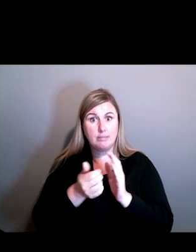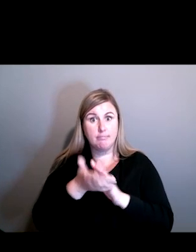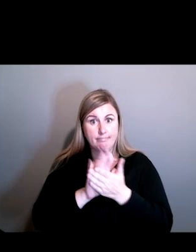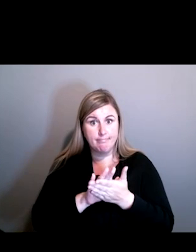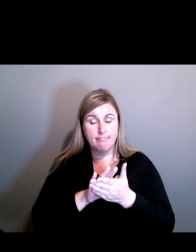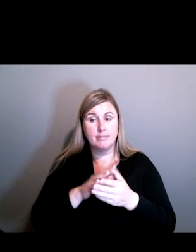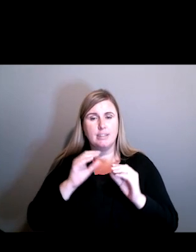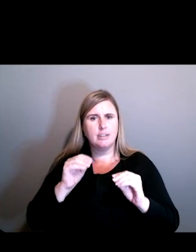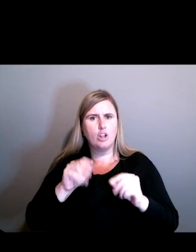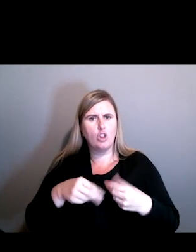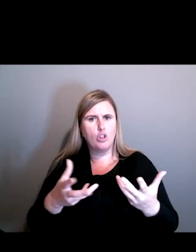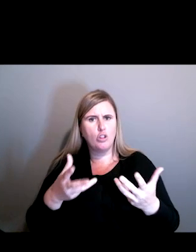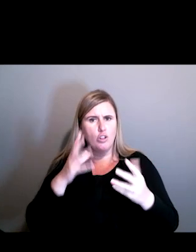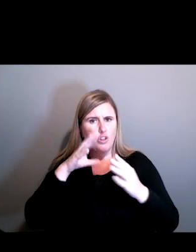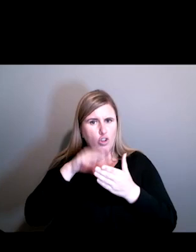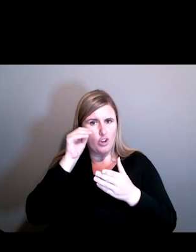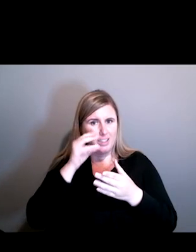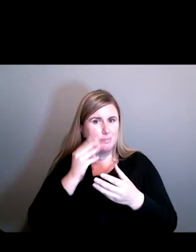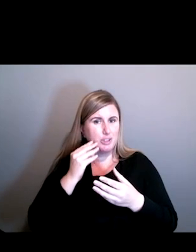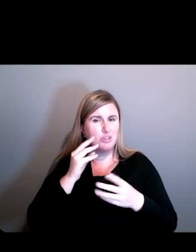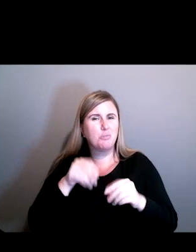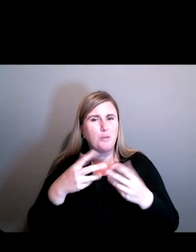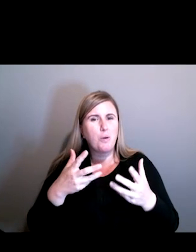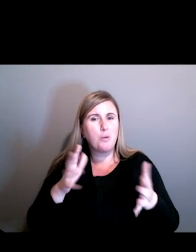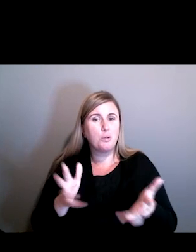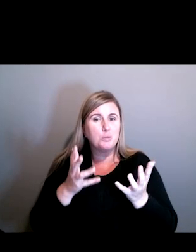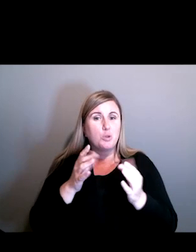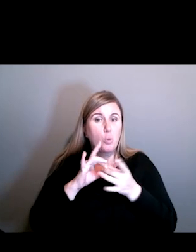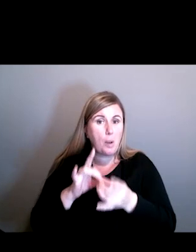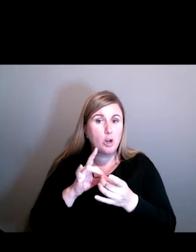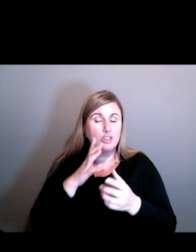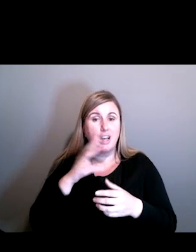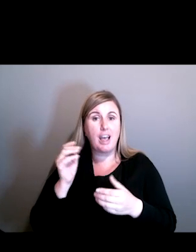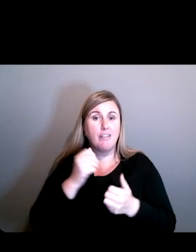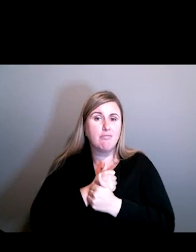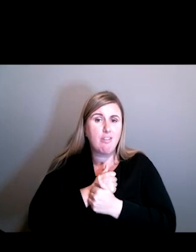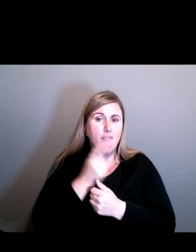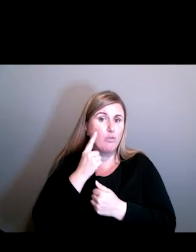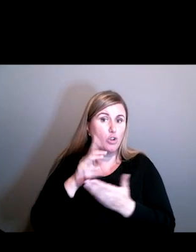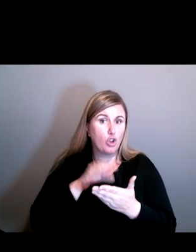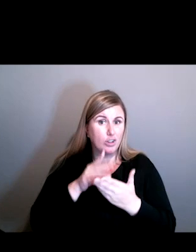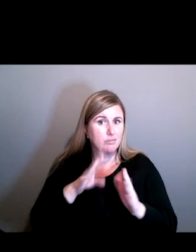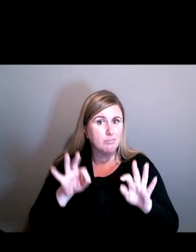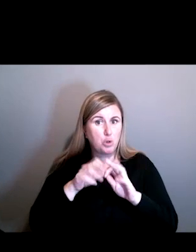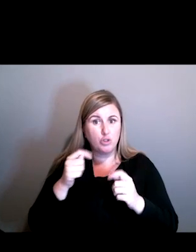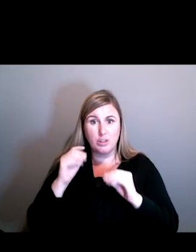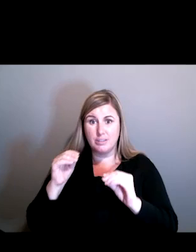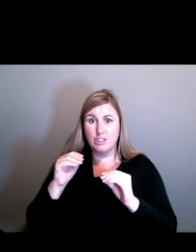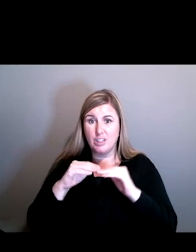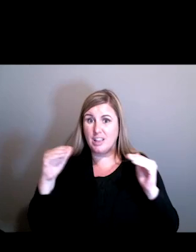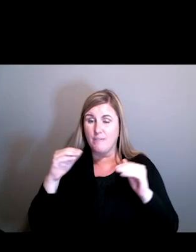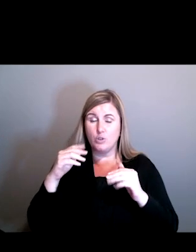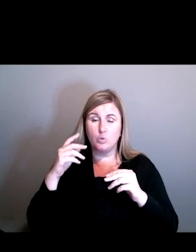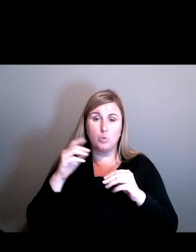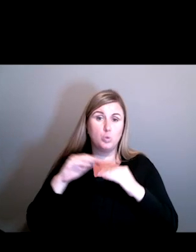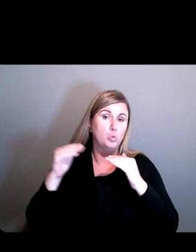mastery, providing the type of learning experiences that promote cooperation and a love of learning is so very important. If you try to